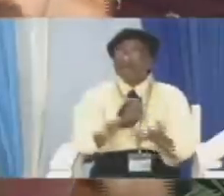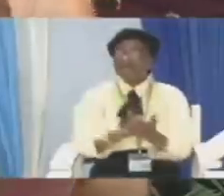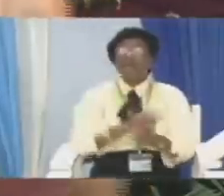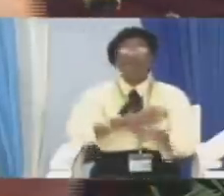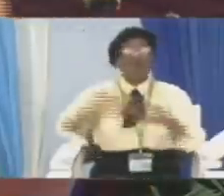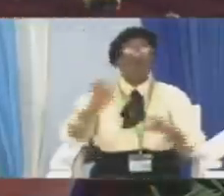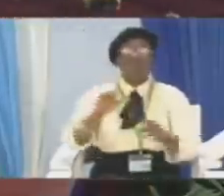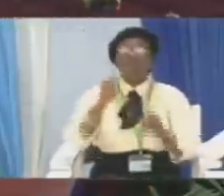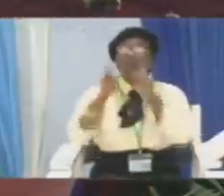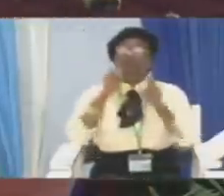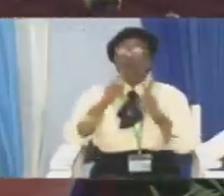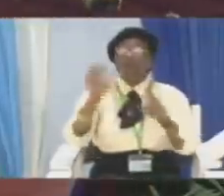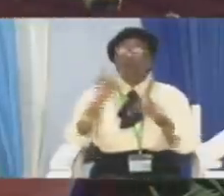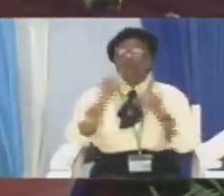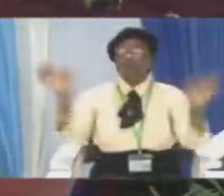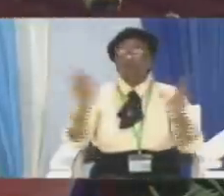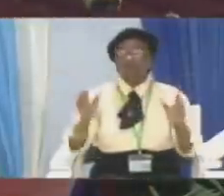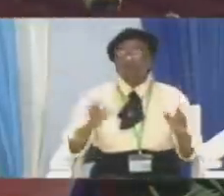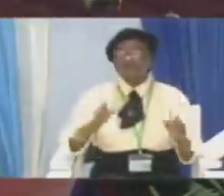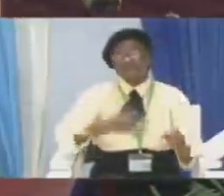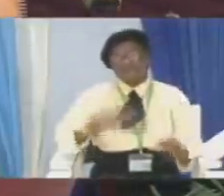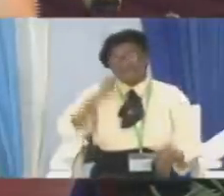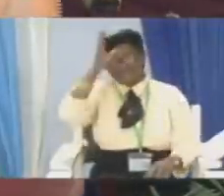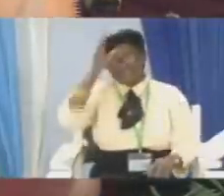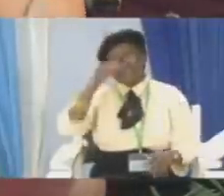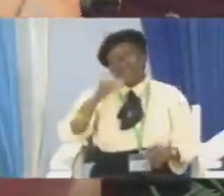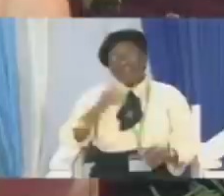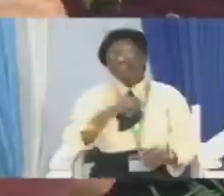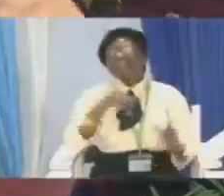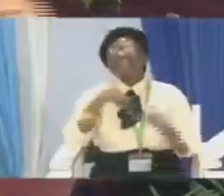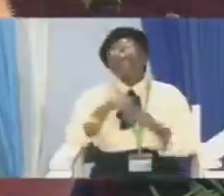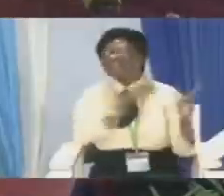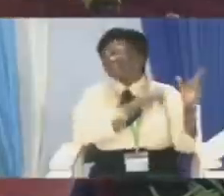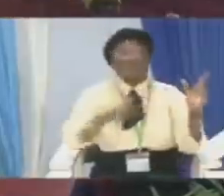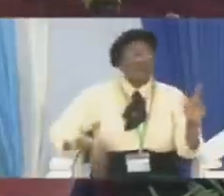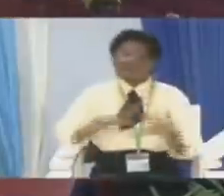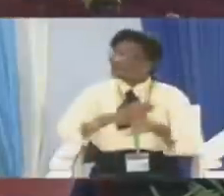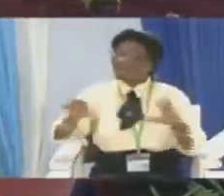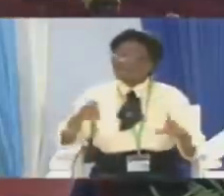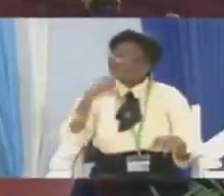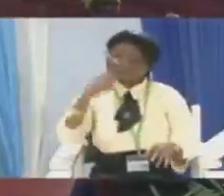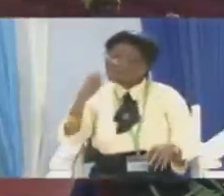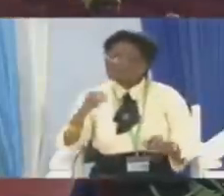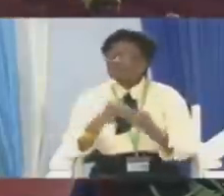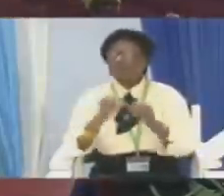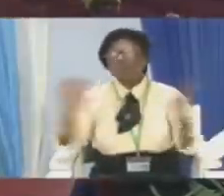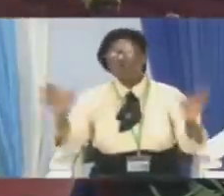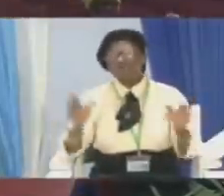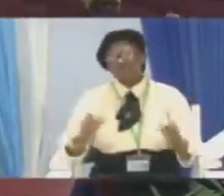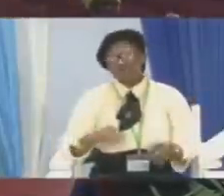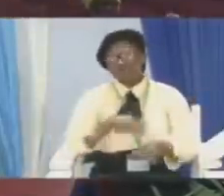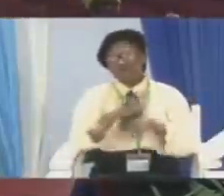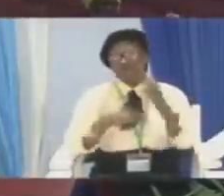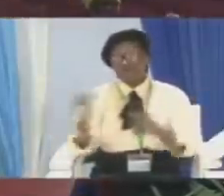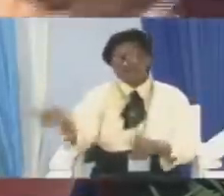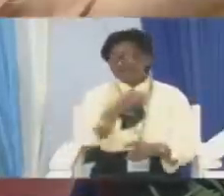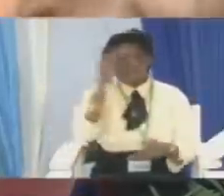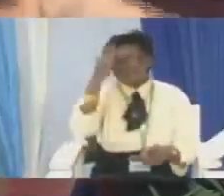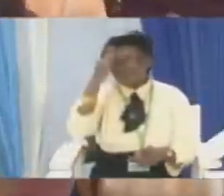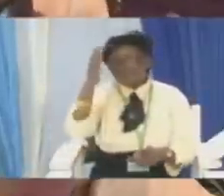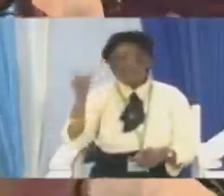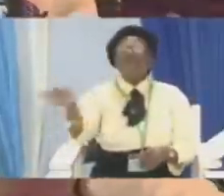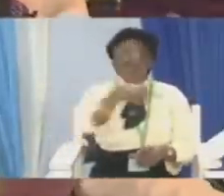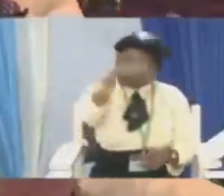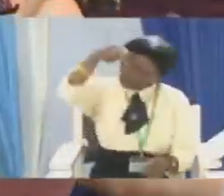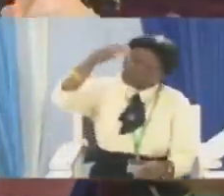the Lord, Pastor Adeboye, he doesn't need to talk too much. All of you know. Oh, I said you